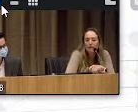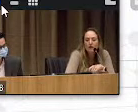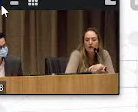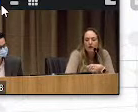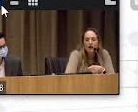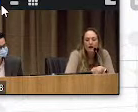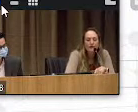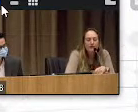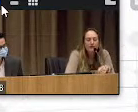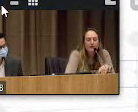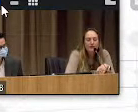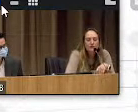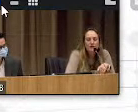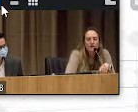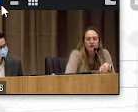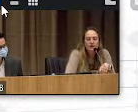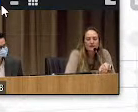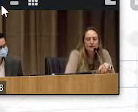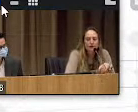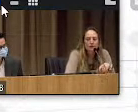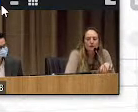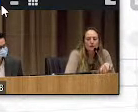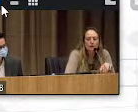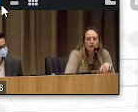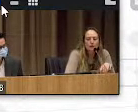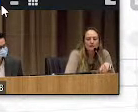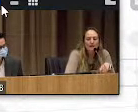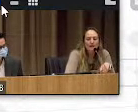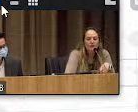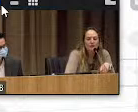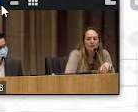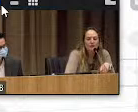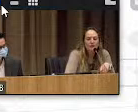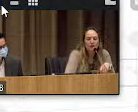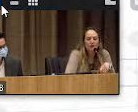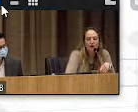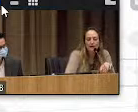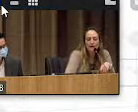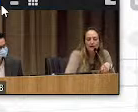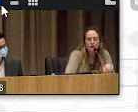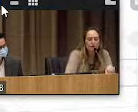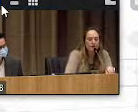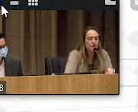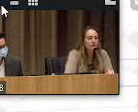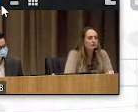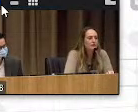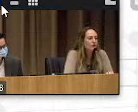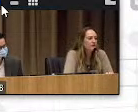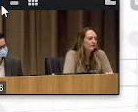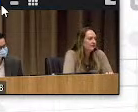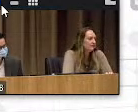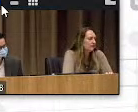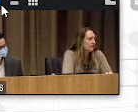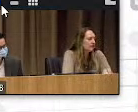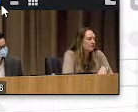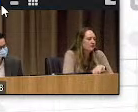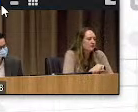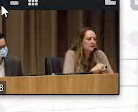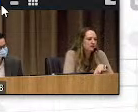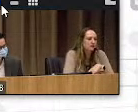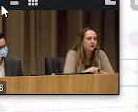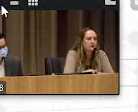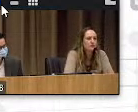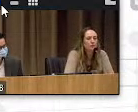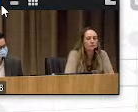antibiotics and other bacteria type R. And we have a graph by age rate according to death,